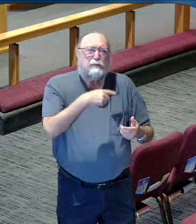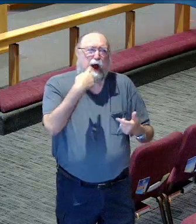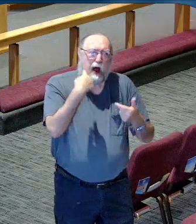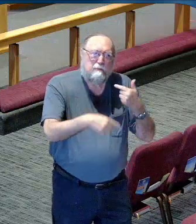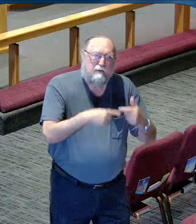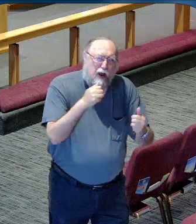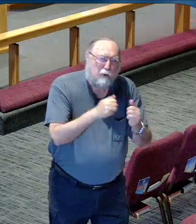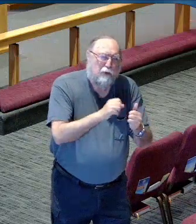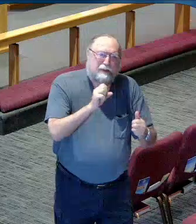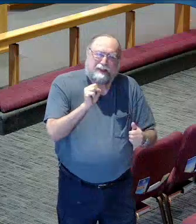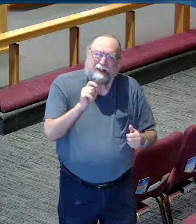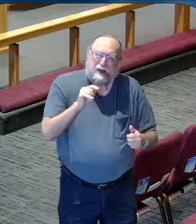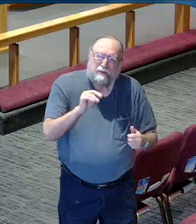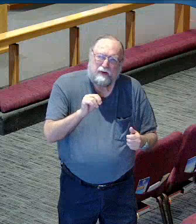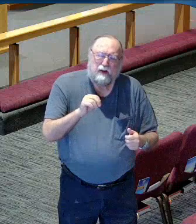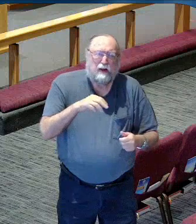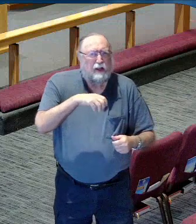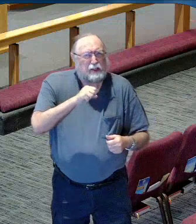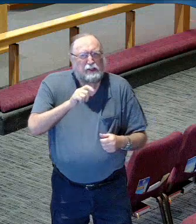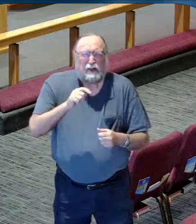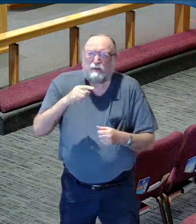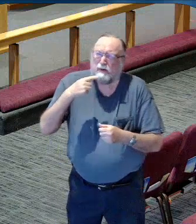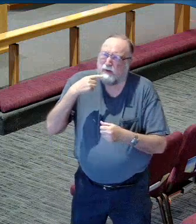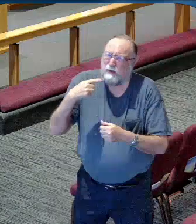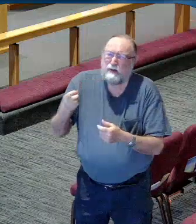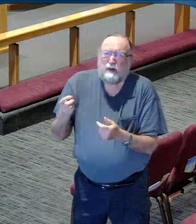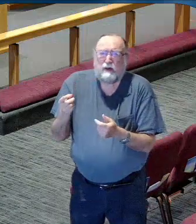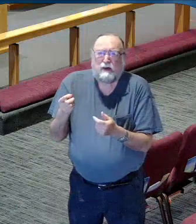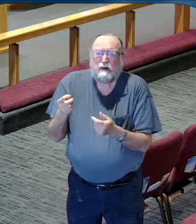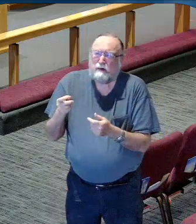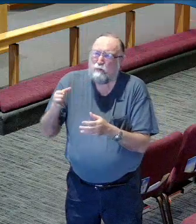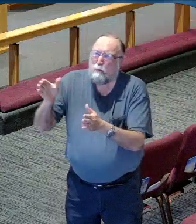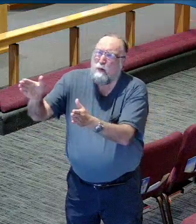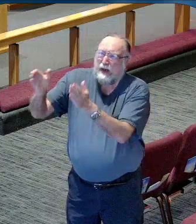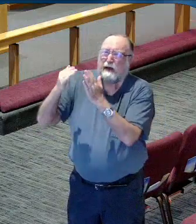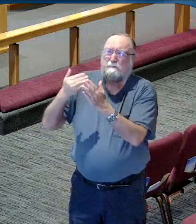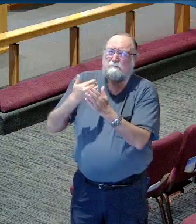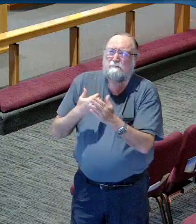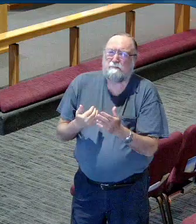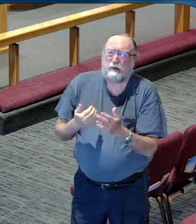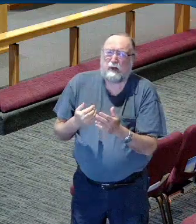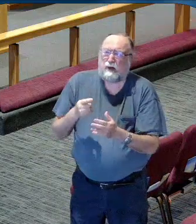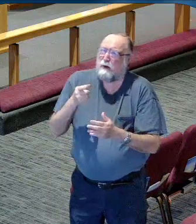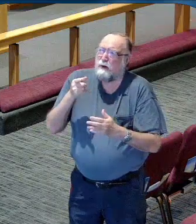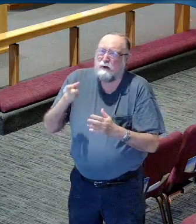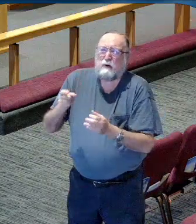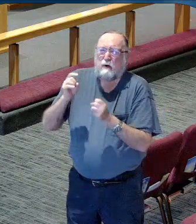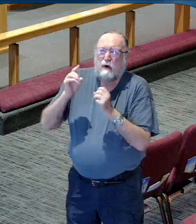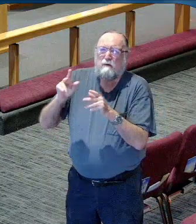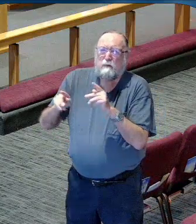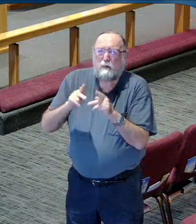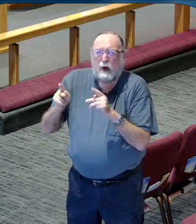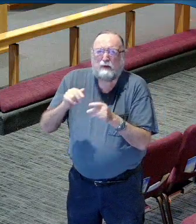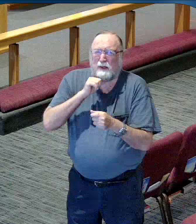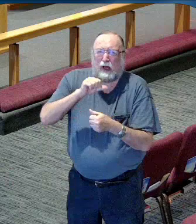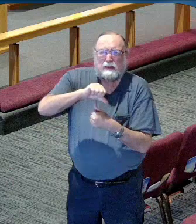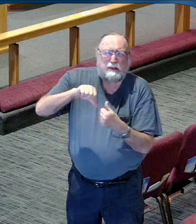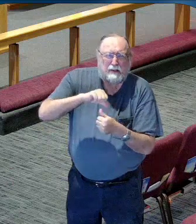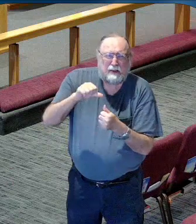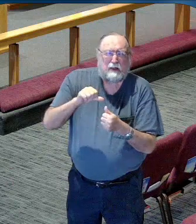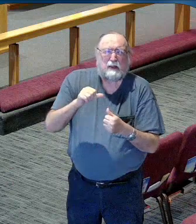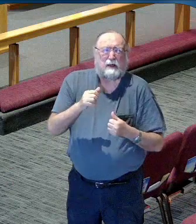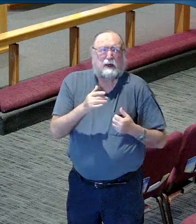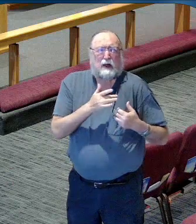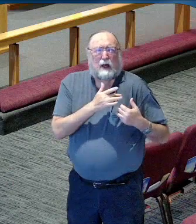with Stephen. And Stephen said, "Brothers and fathers, hear me, you stiff-necked people, uncircumcised in heart